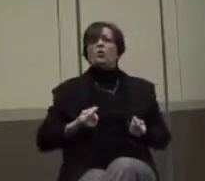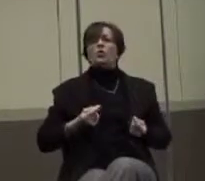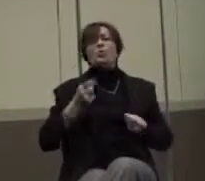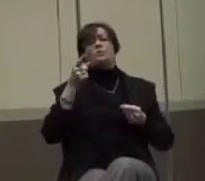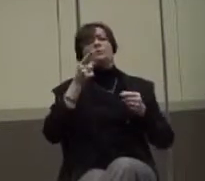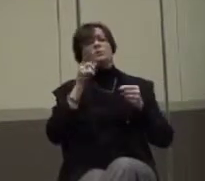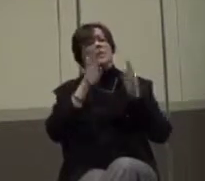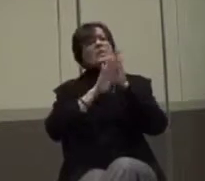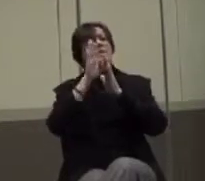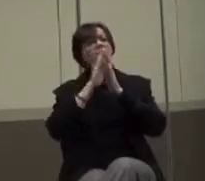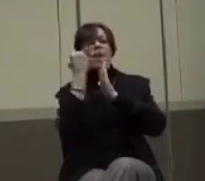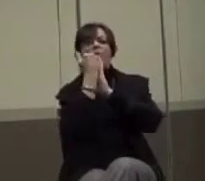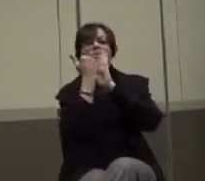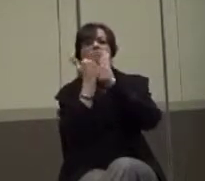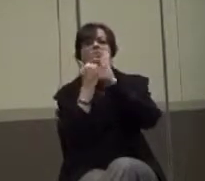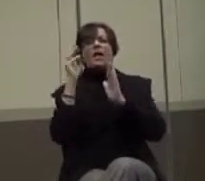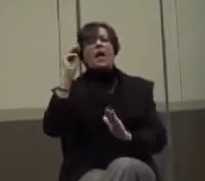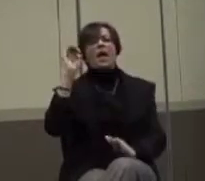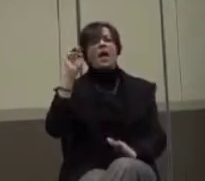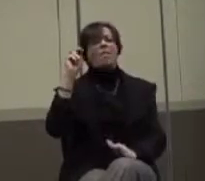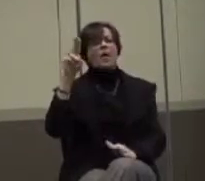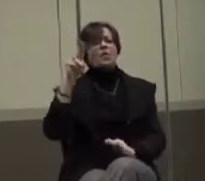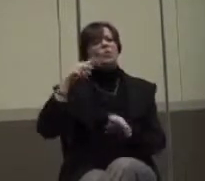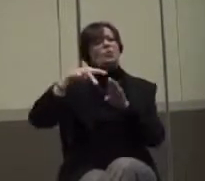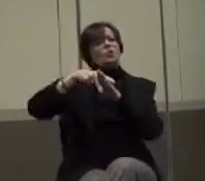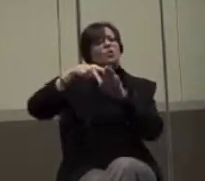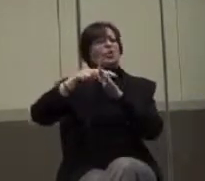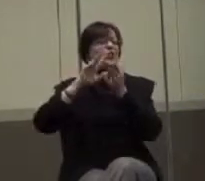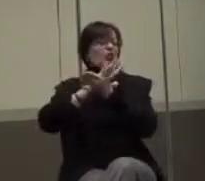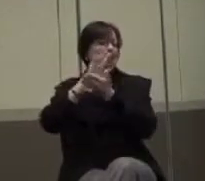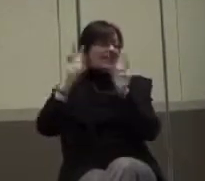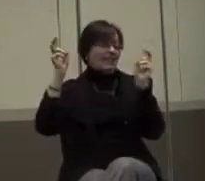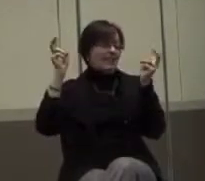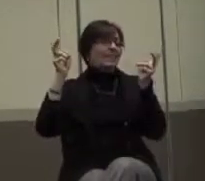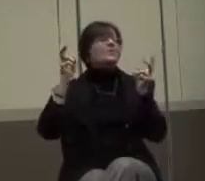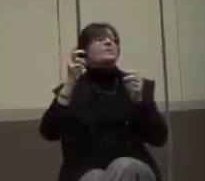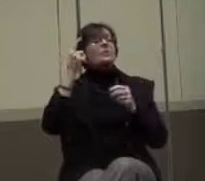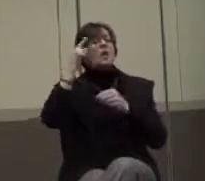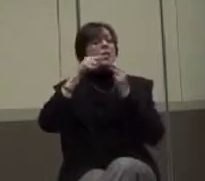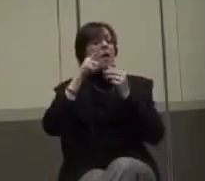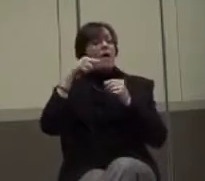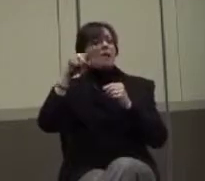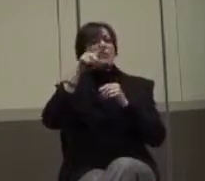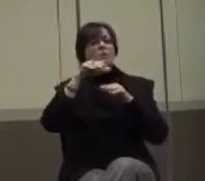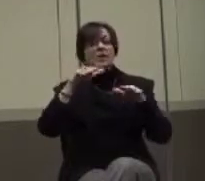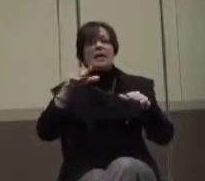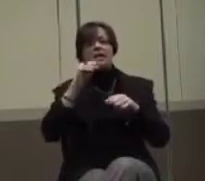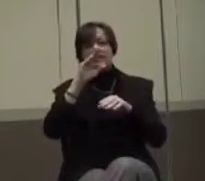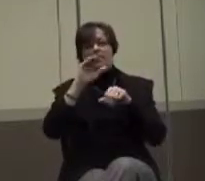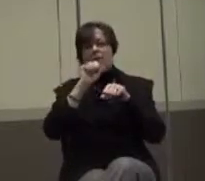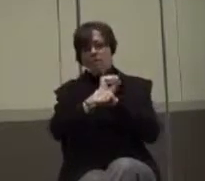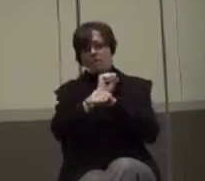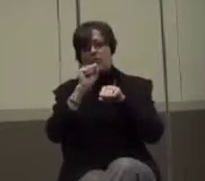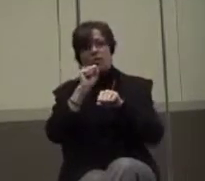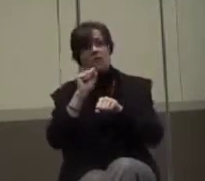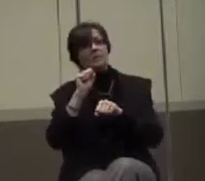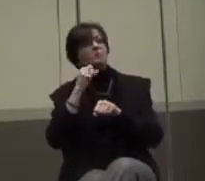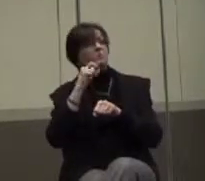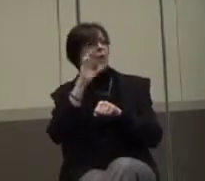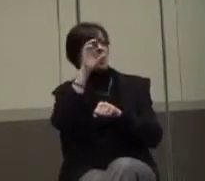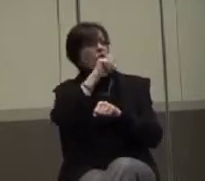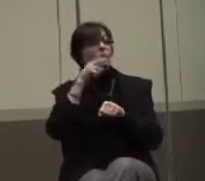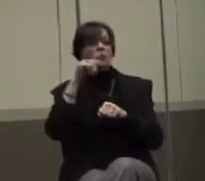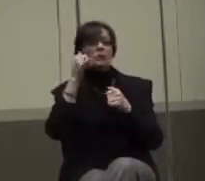cheat sheet for you as you're thinking about kids and thinking about the function. Because one of the things, and I assume you still experience it, when I